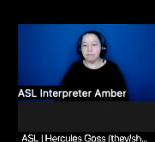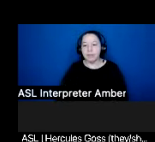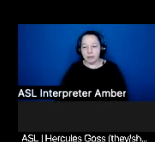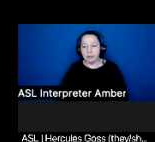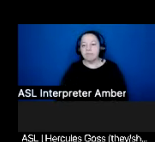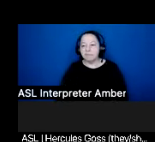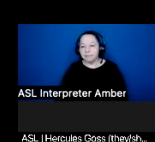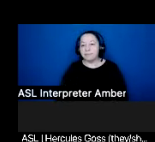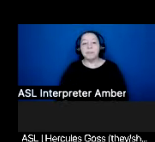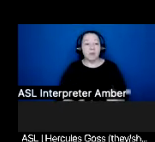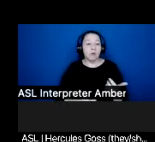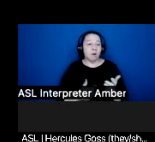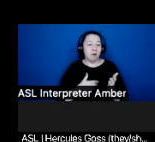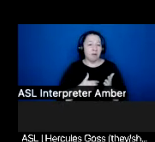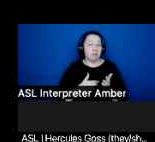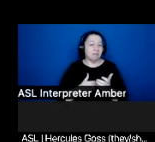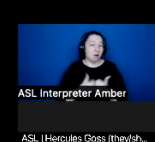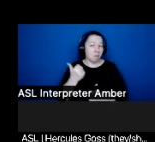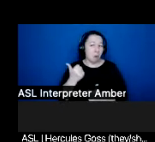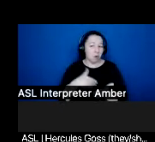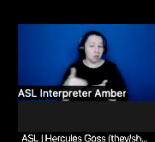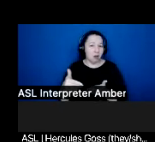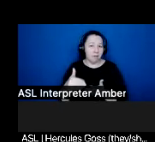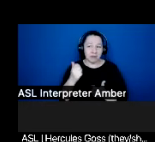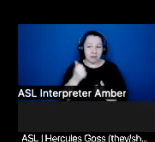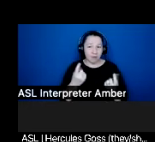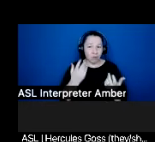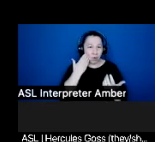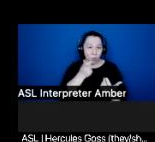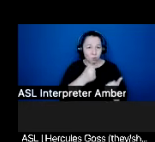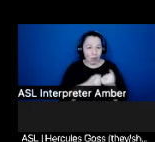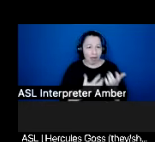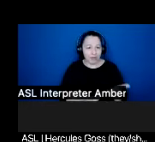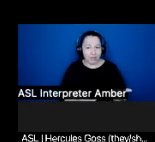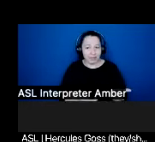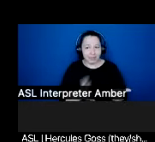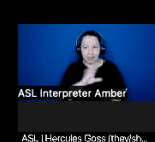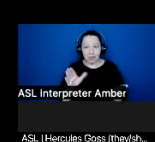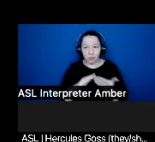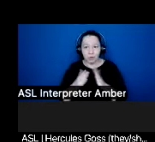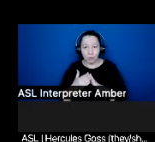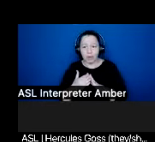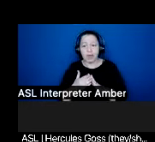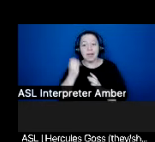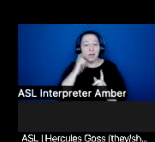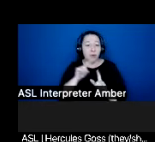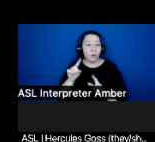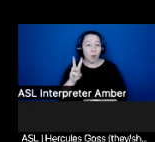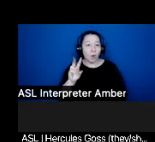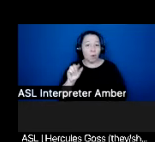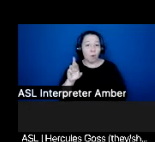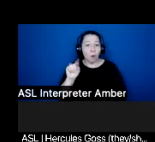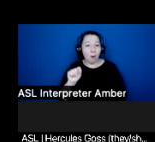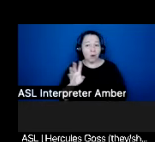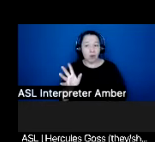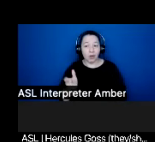Because most of the time, everybody knows who the advocates are in your community, right? So Yes. if you're at Walmart and you're talking to me, then, oh my